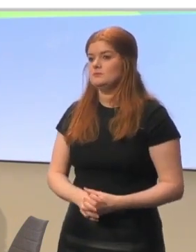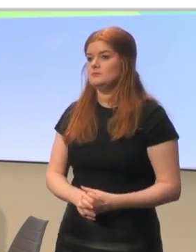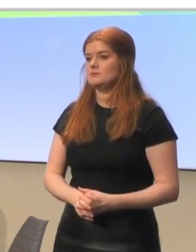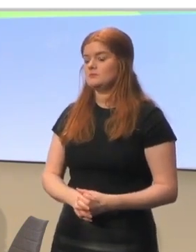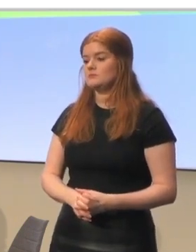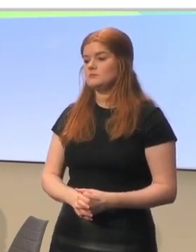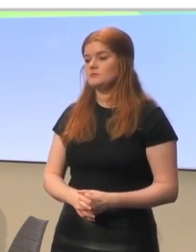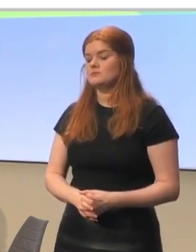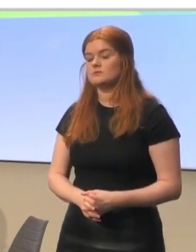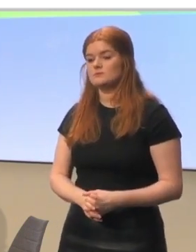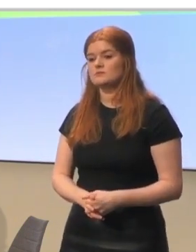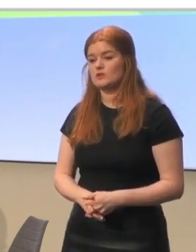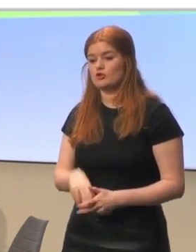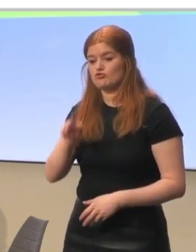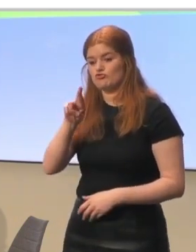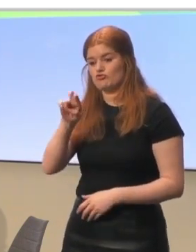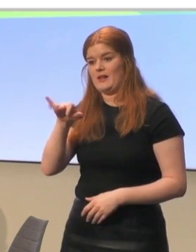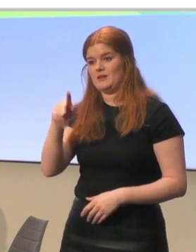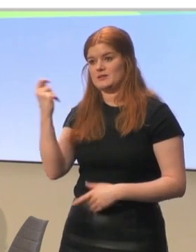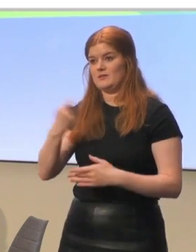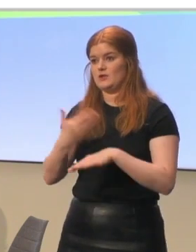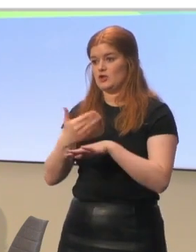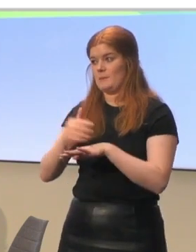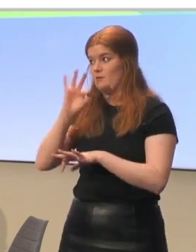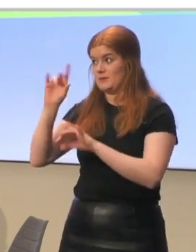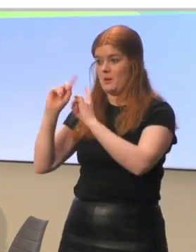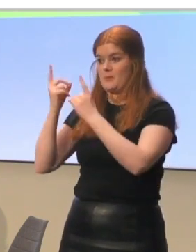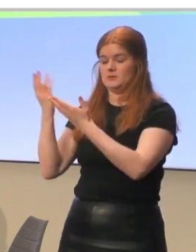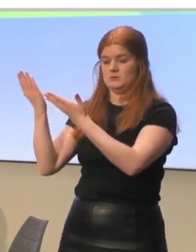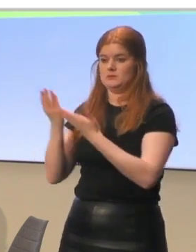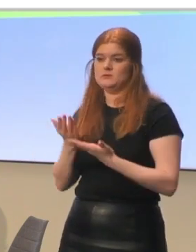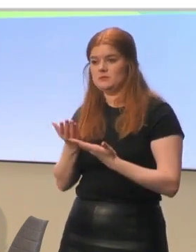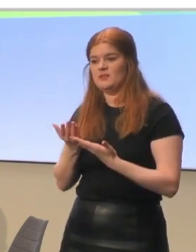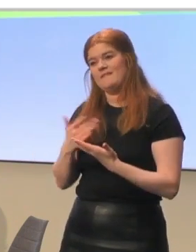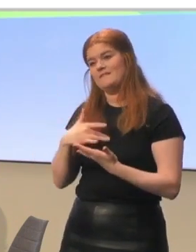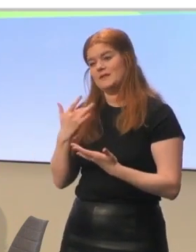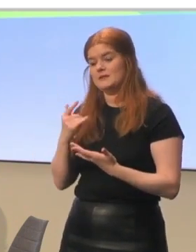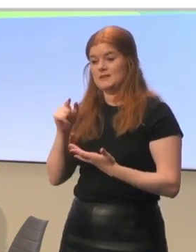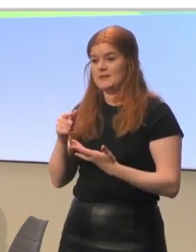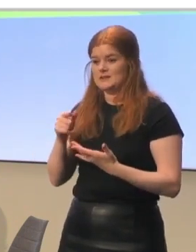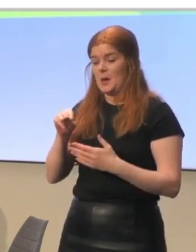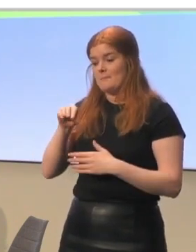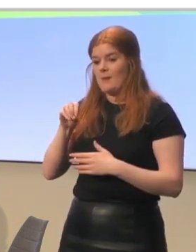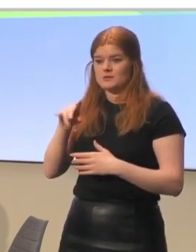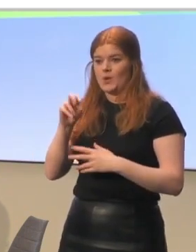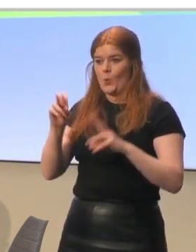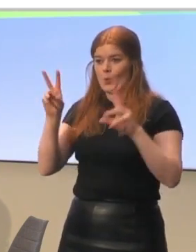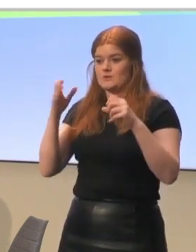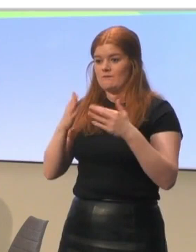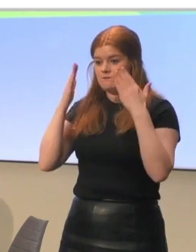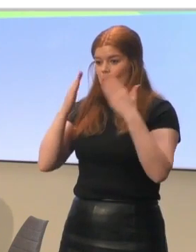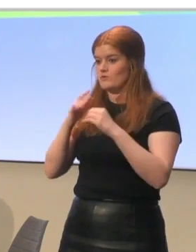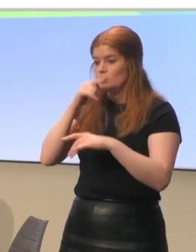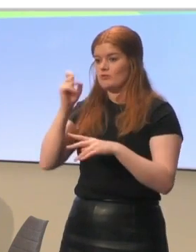I suppose the REALT has been tasked or whatever, and this is coming from the department, and I think it's the motto was that the focus for